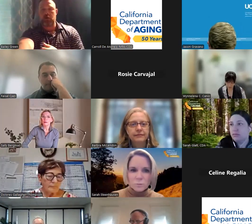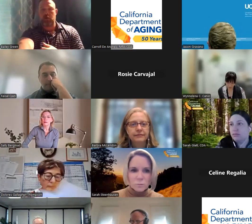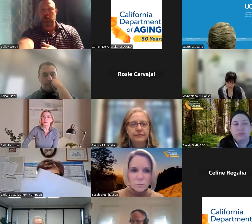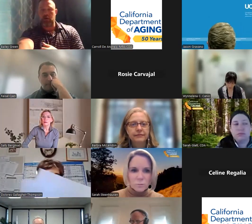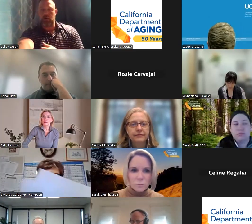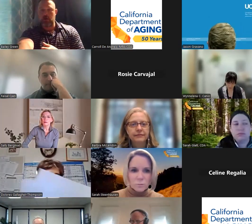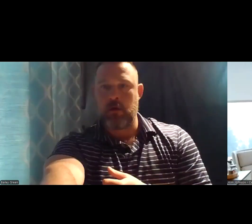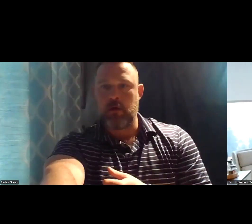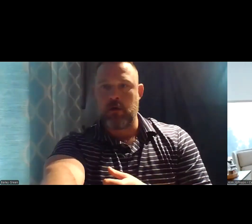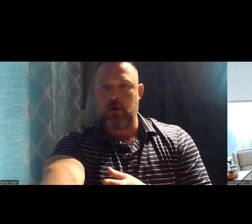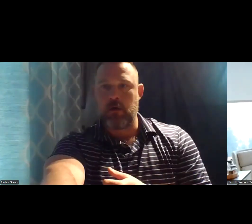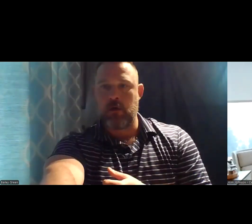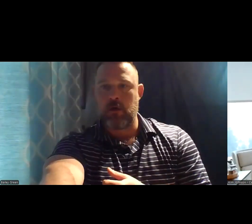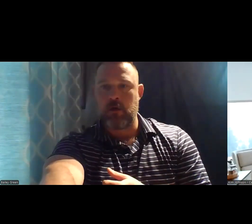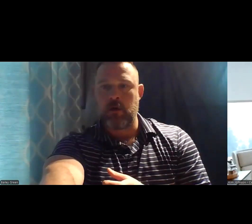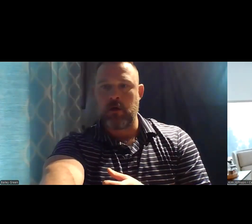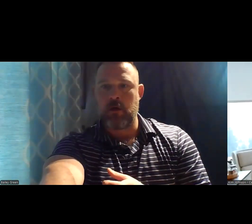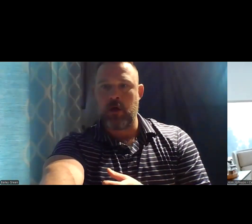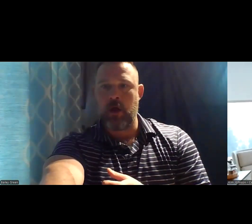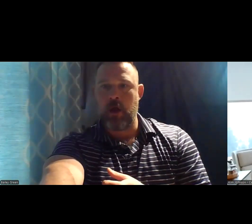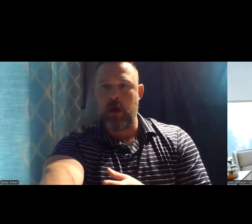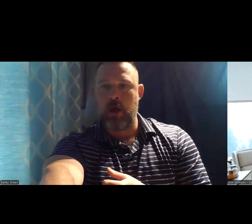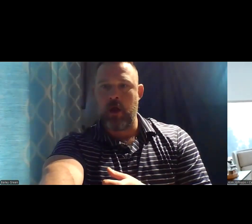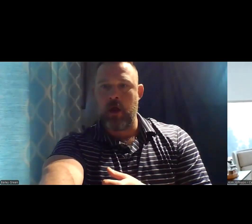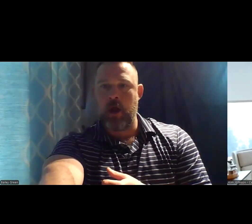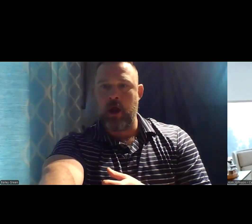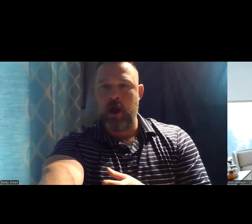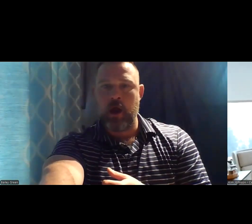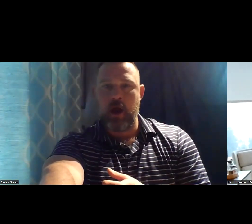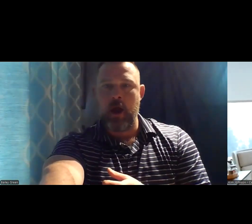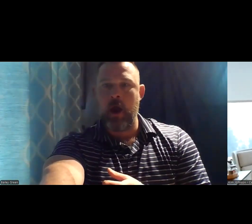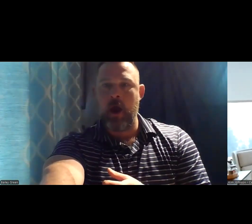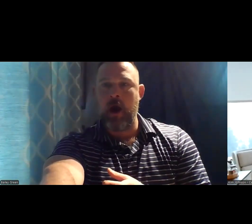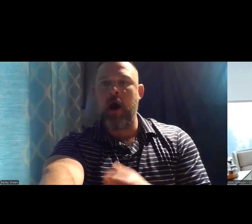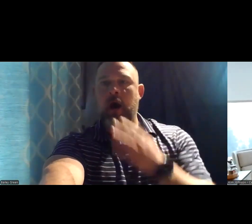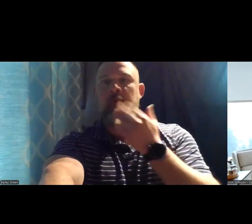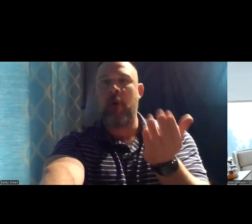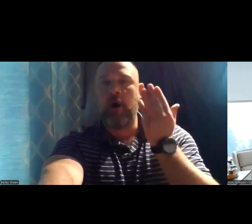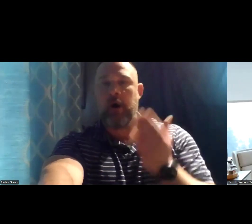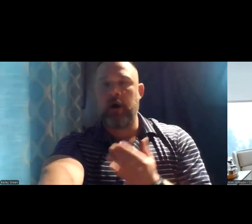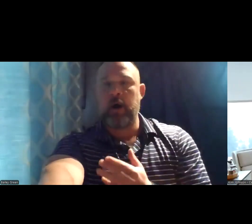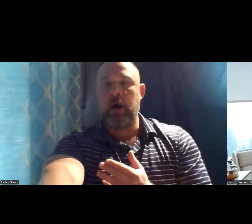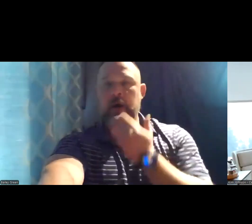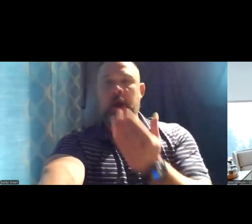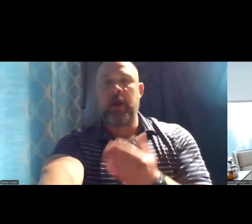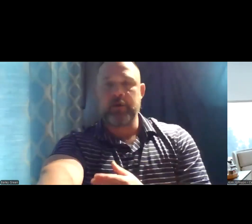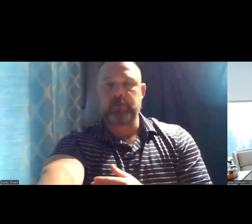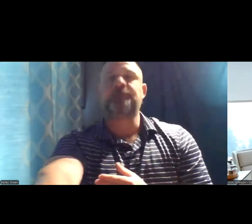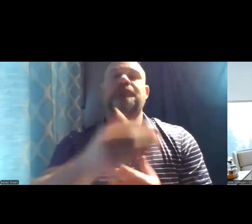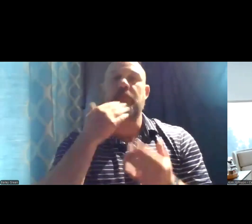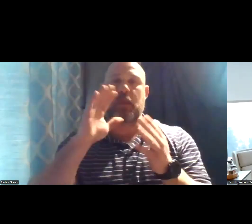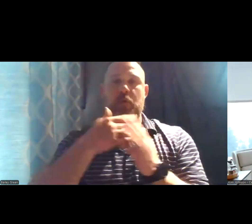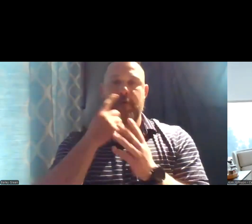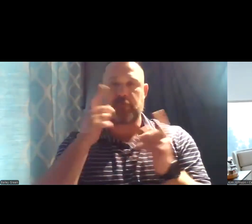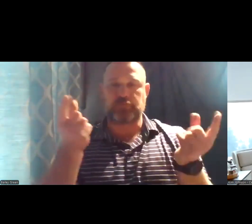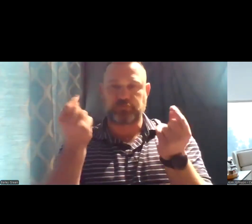Kim Johnson, I saw you a minute ago. I am here. Good morning. Terrific. Good morning. Thank you, Catherine. And thank you all for what